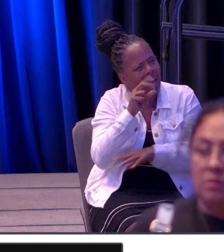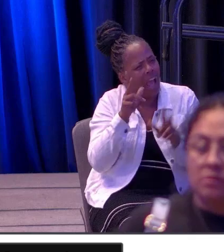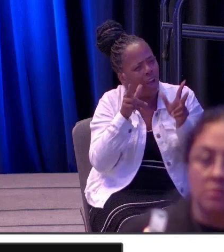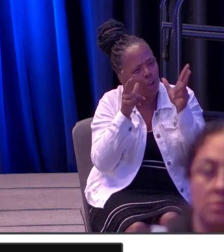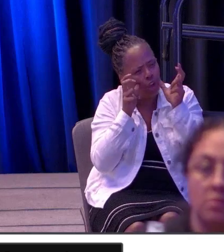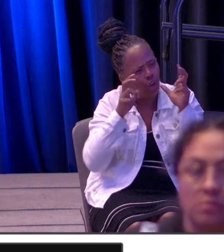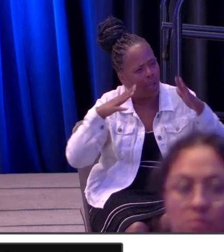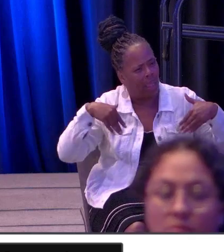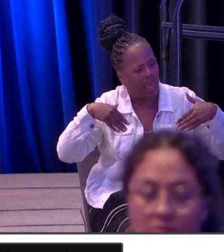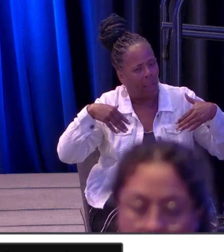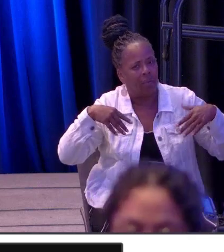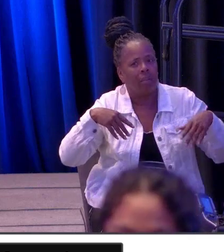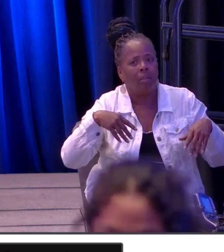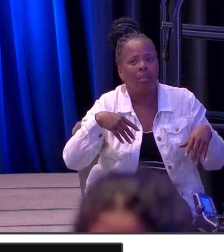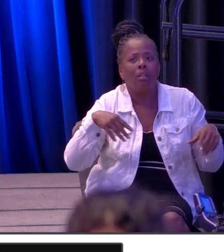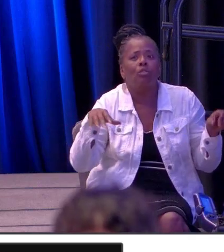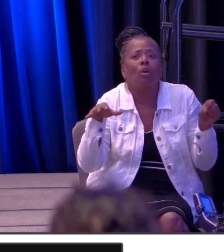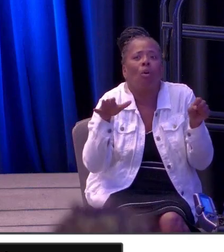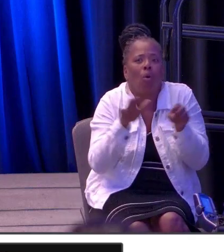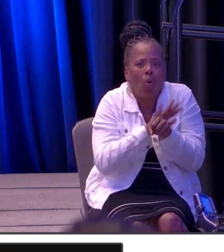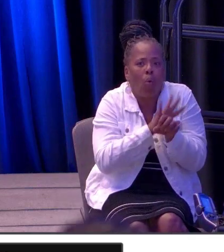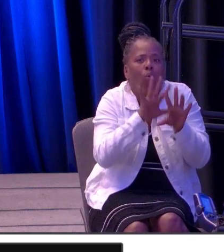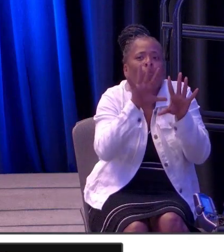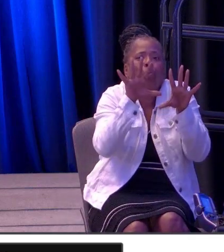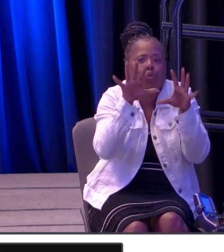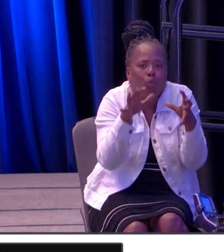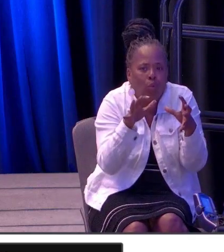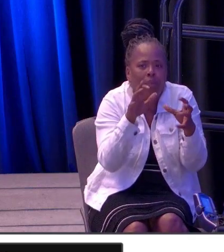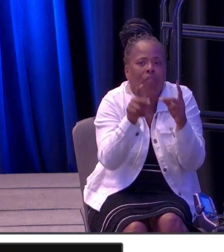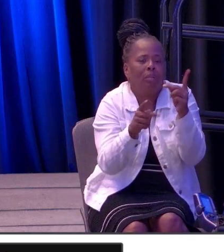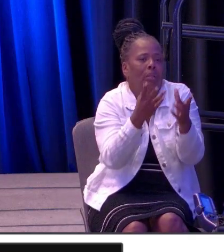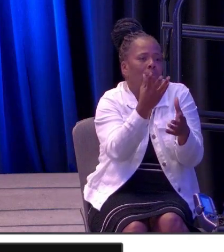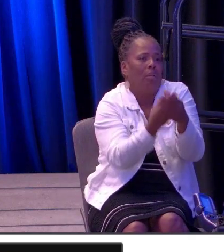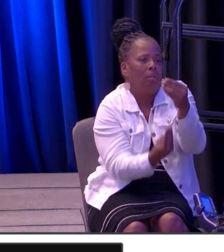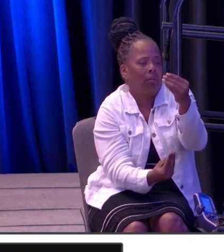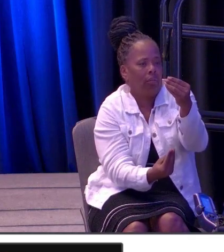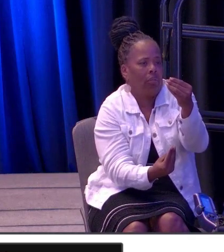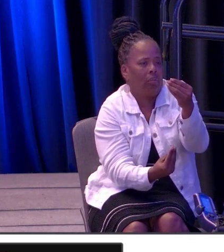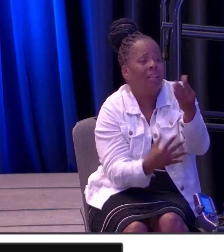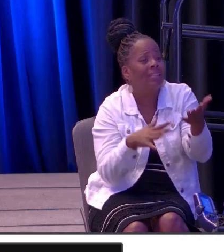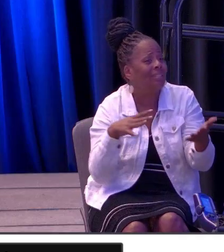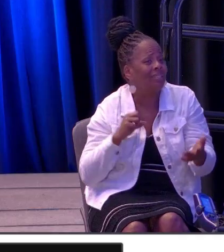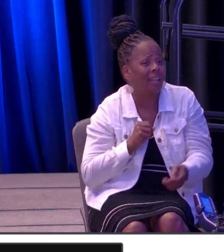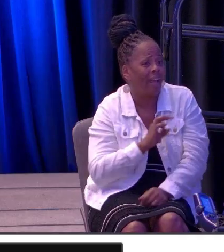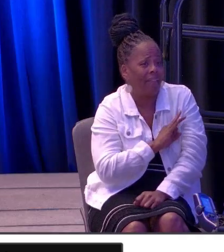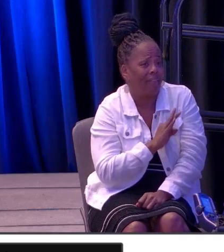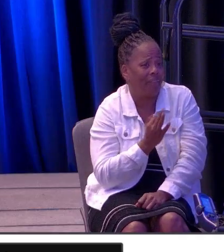in this discussion, and that's staff members.